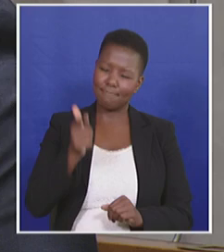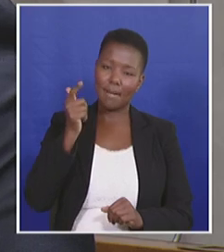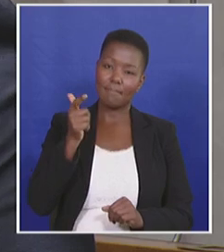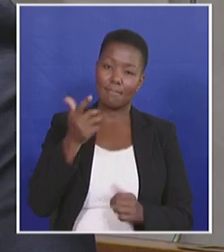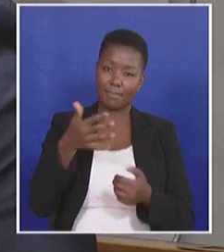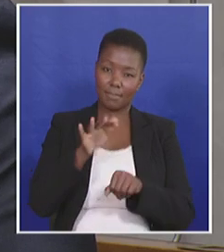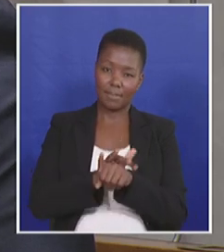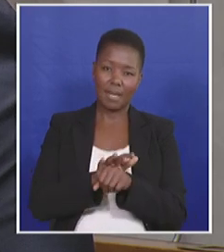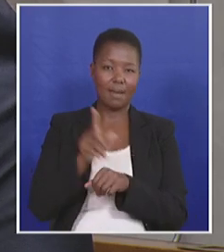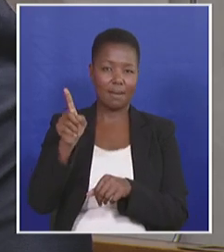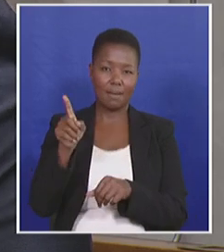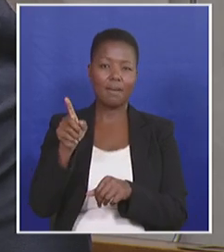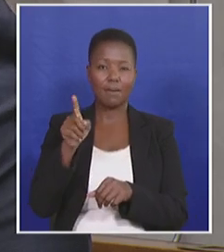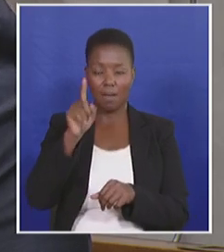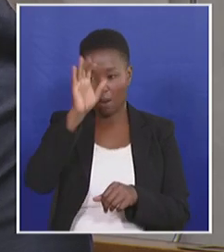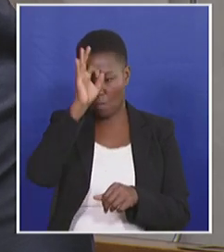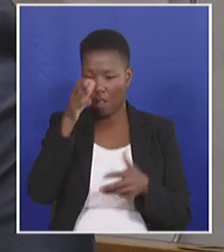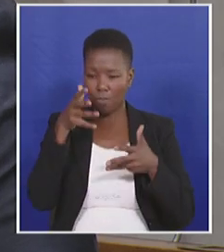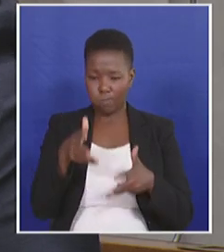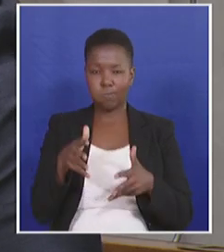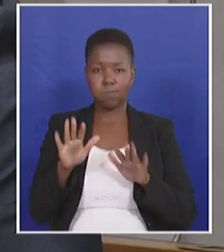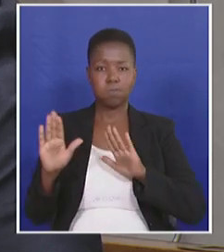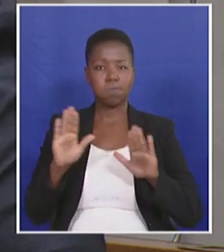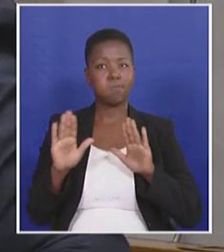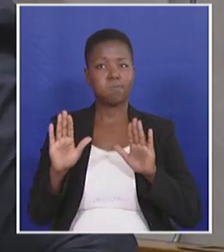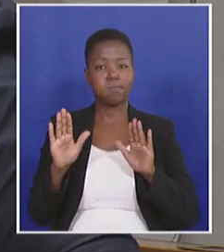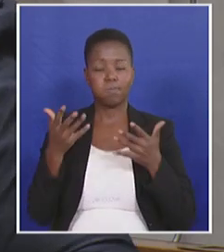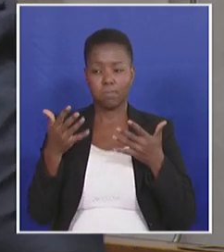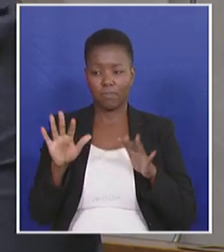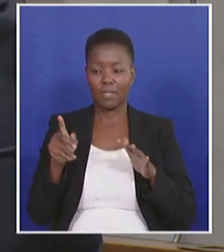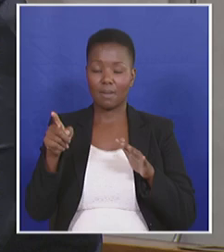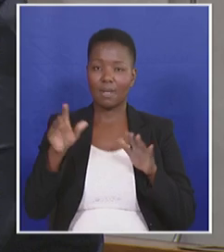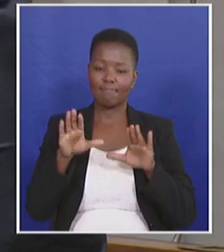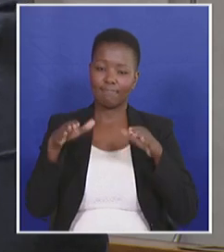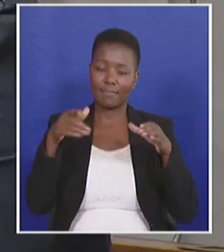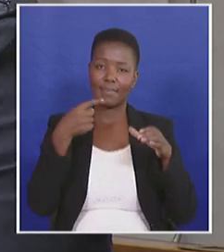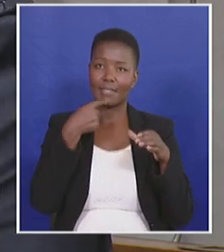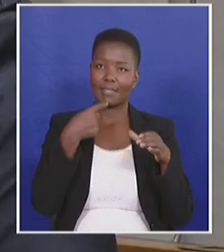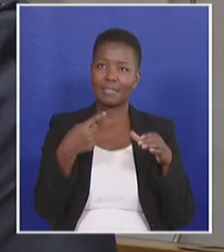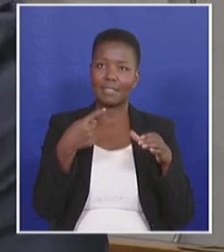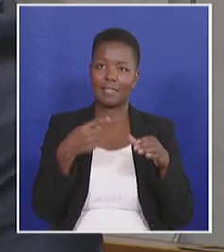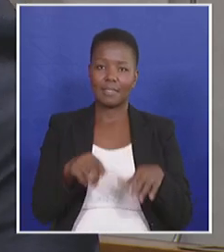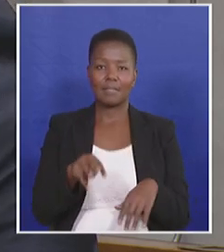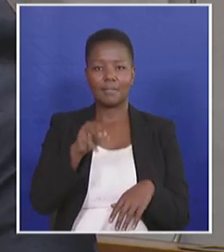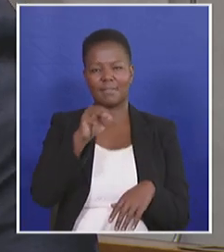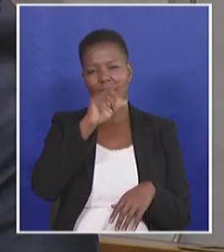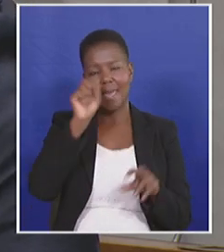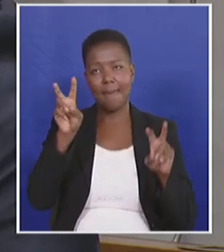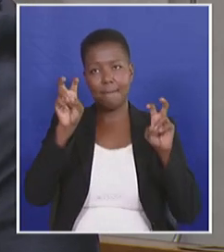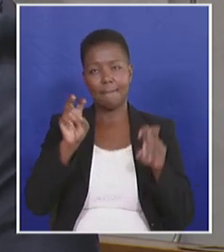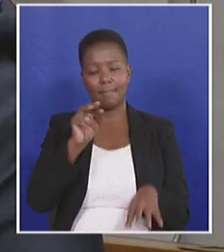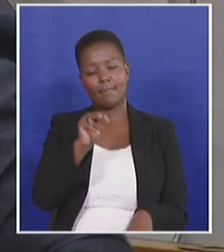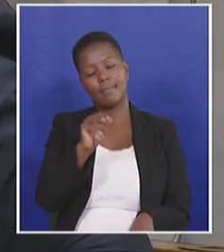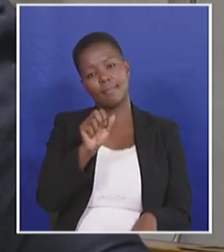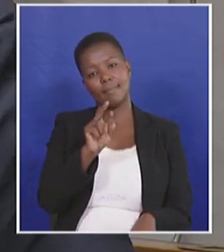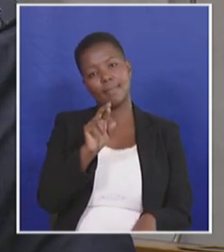dispersal operations, now commonly identified as the Marikana massacre.